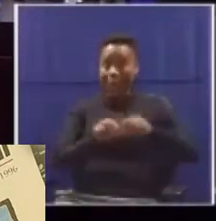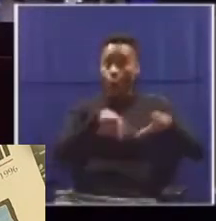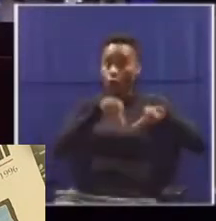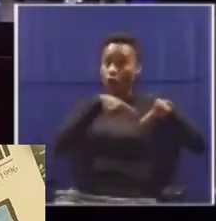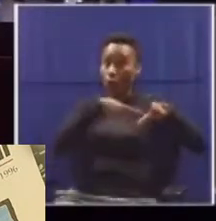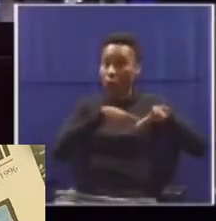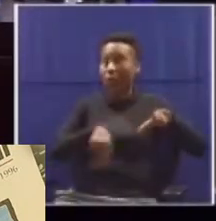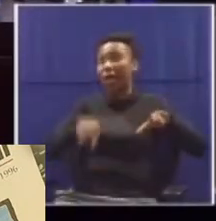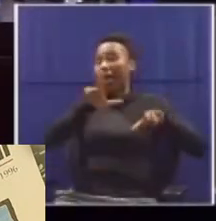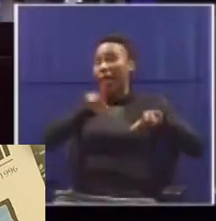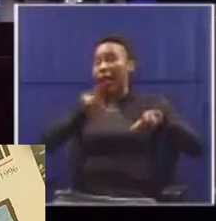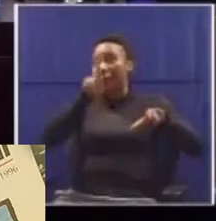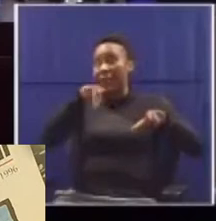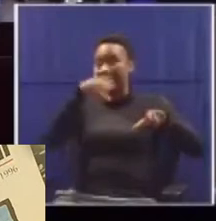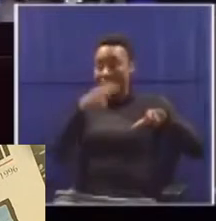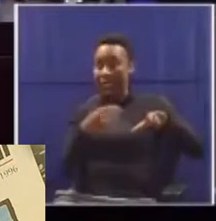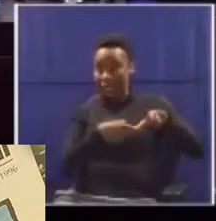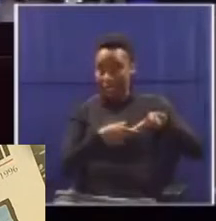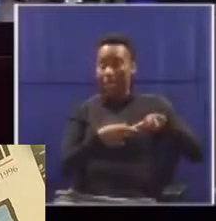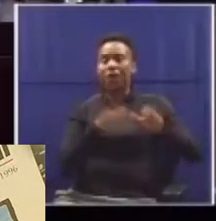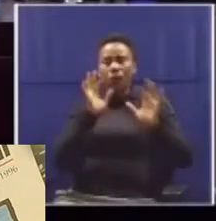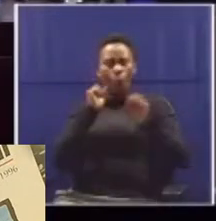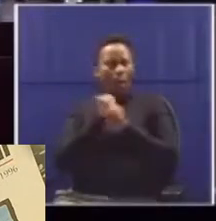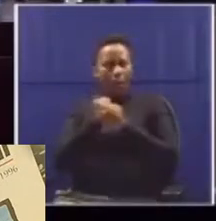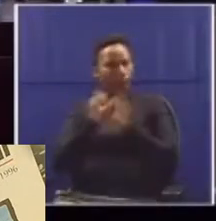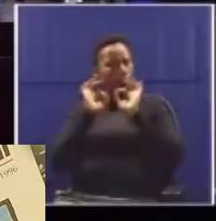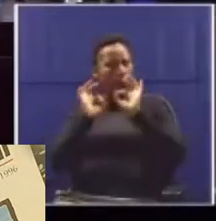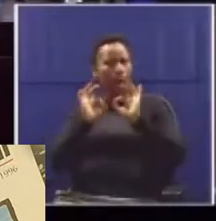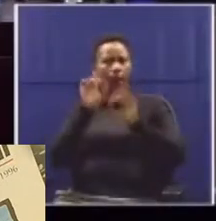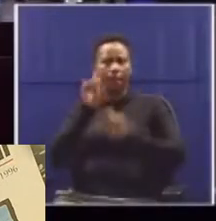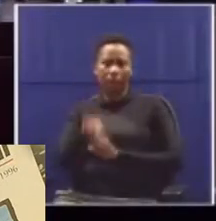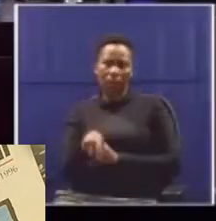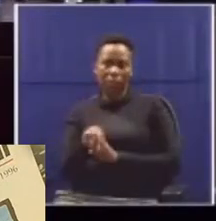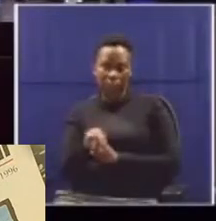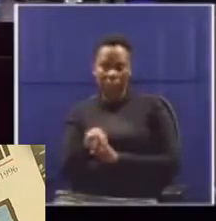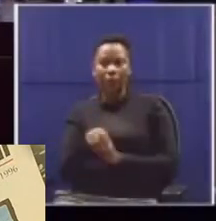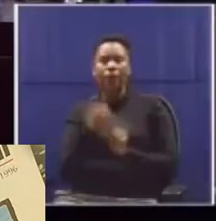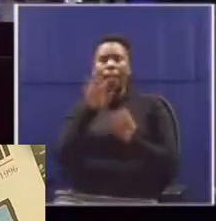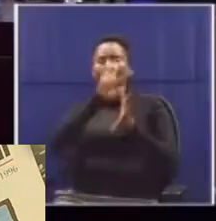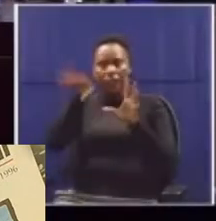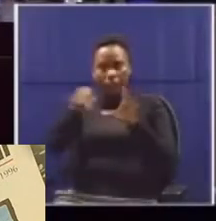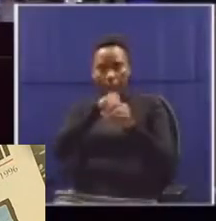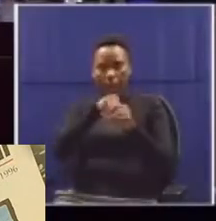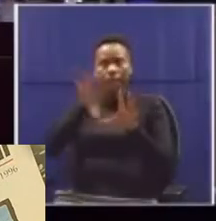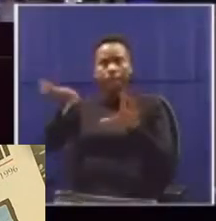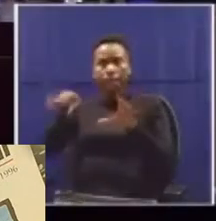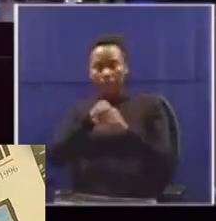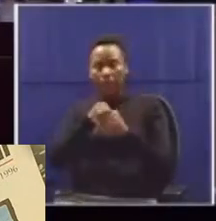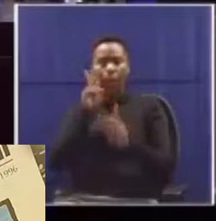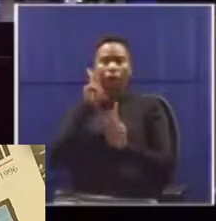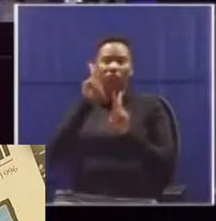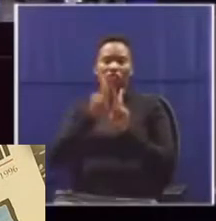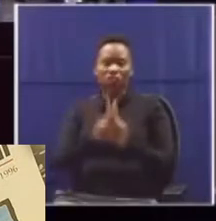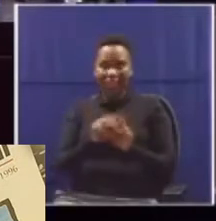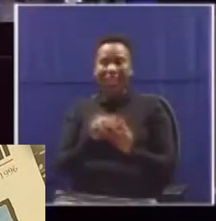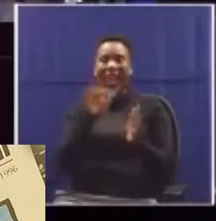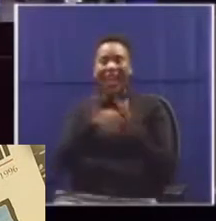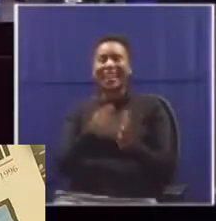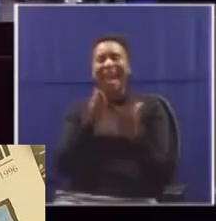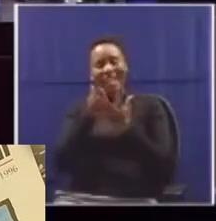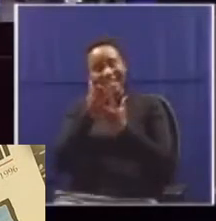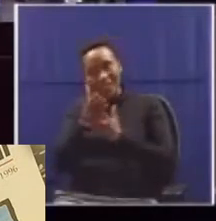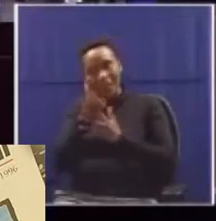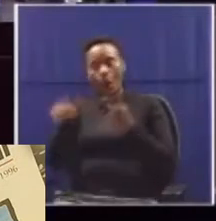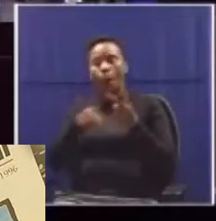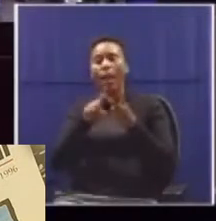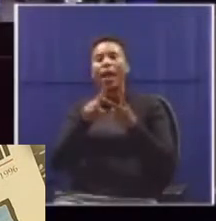Council must be effective and is enrolled professionals accessible and accountable